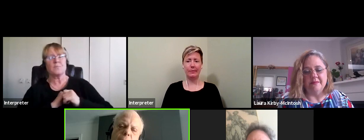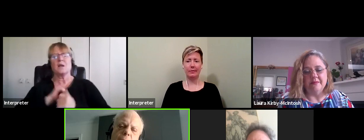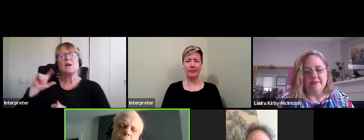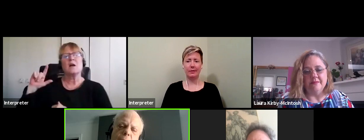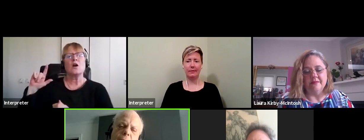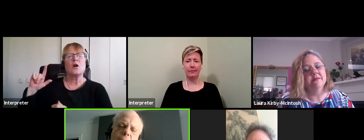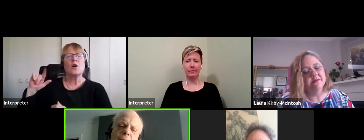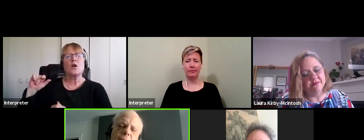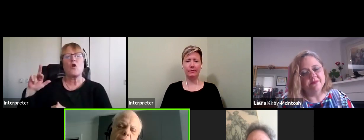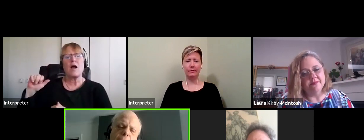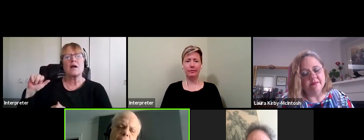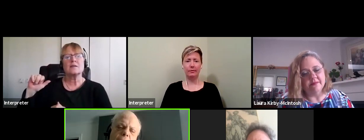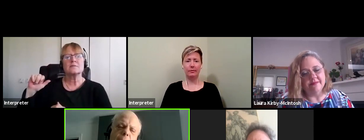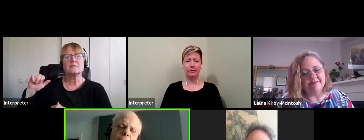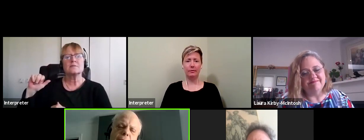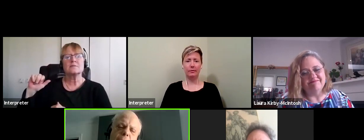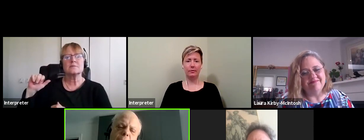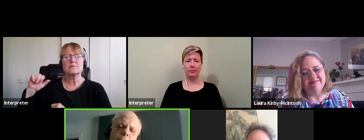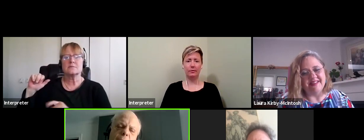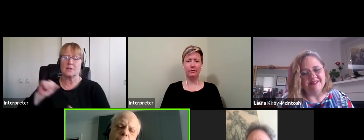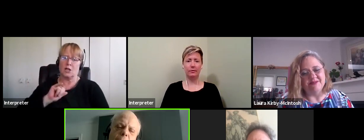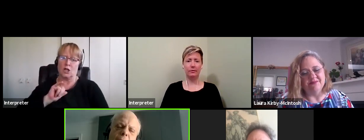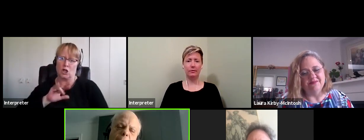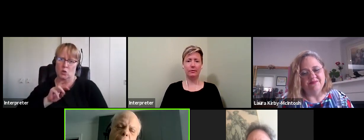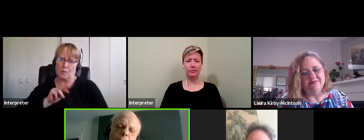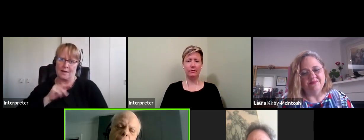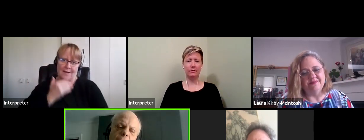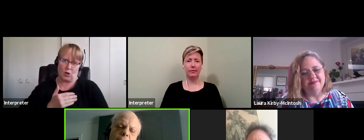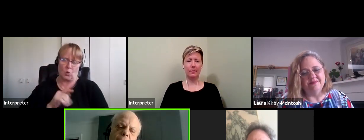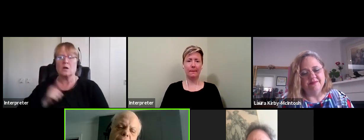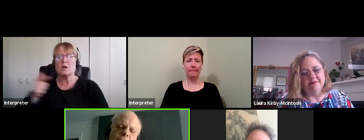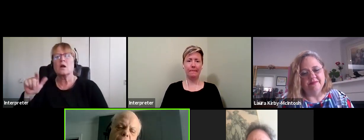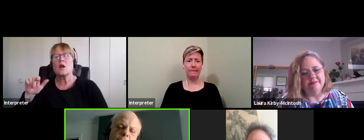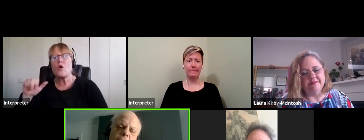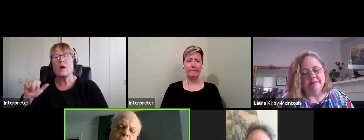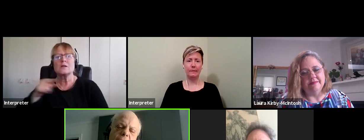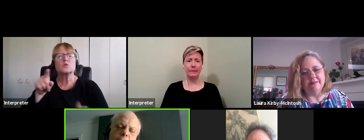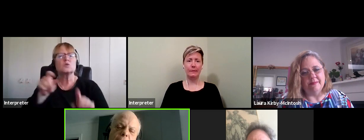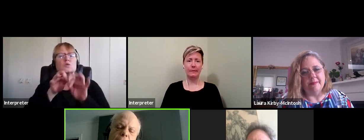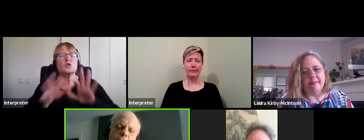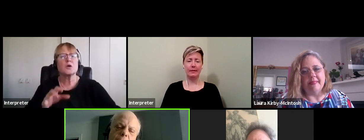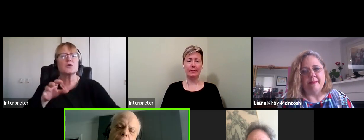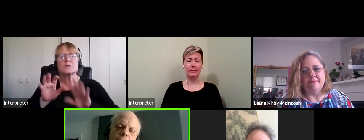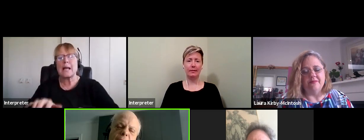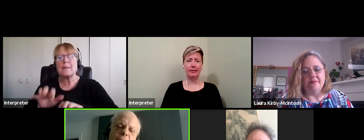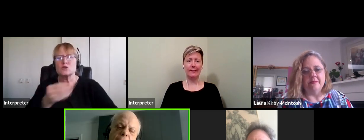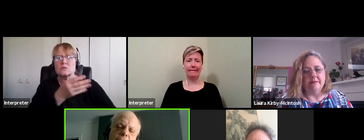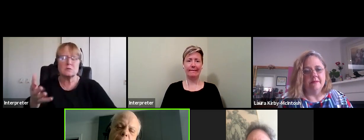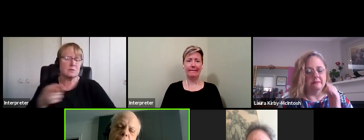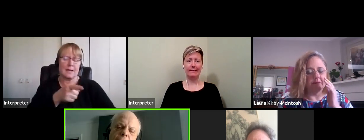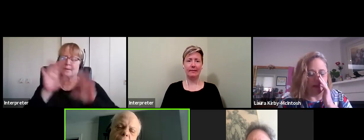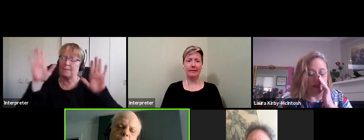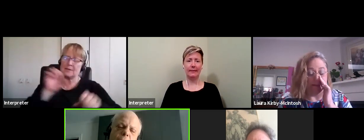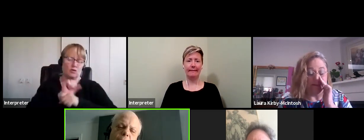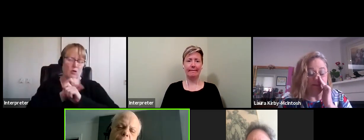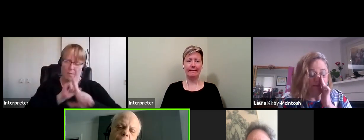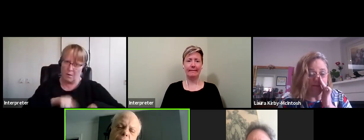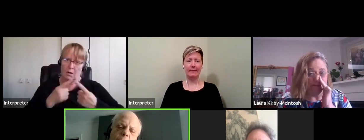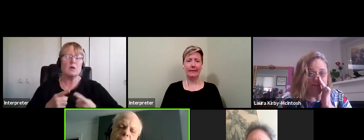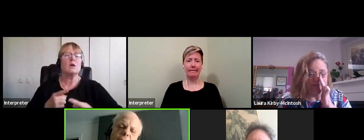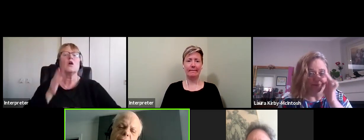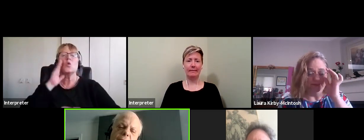move to our, thank you so much, Erwin. Just as we move to our wrap up, I want to alert our sign language and captionists who've been doing an amazing job. We're